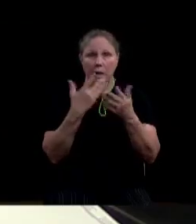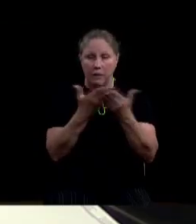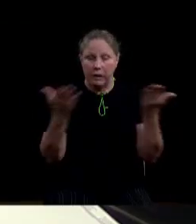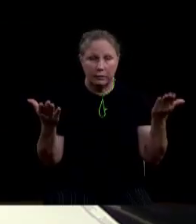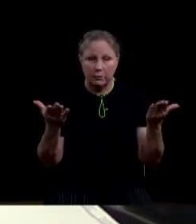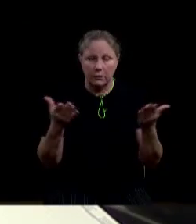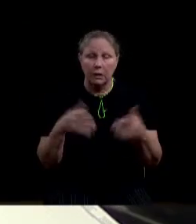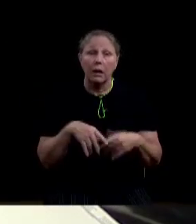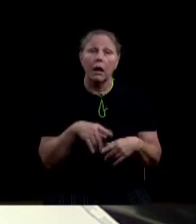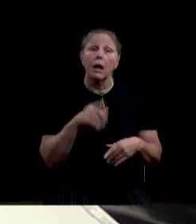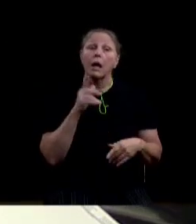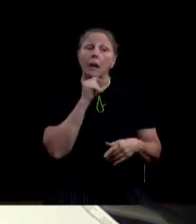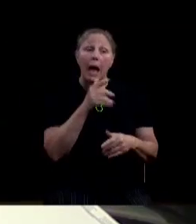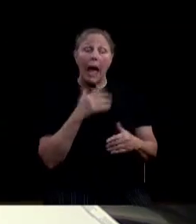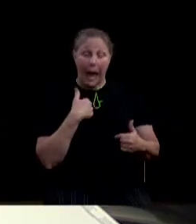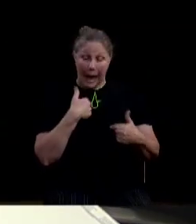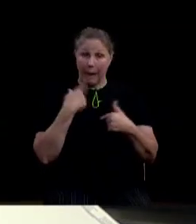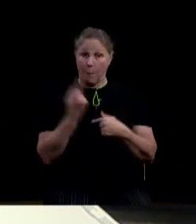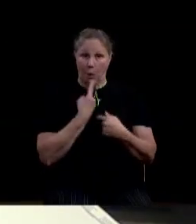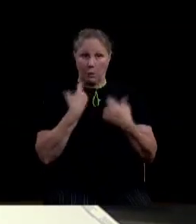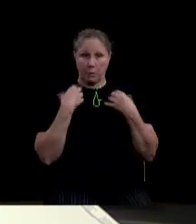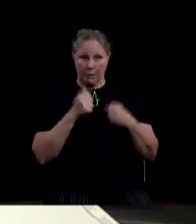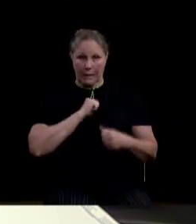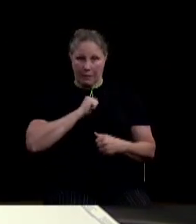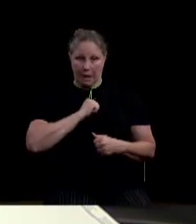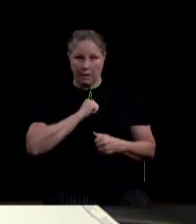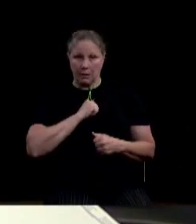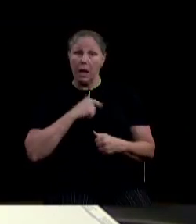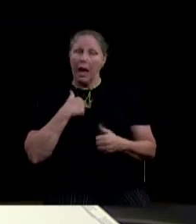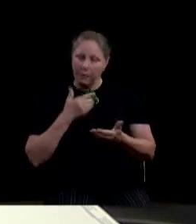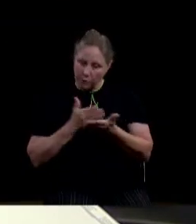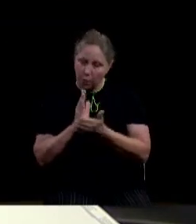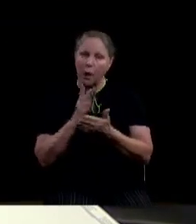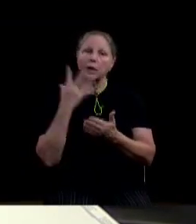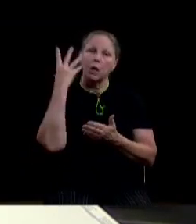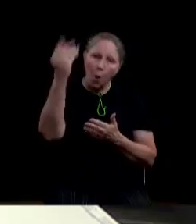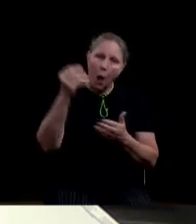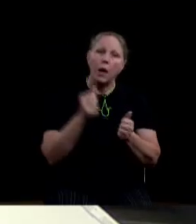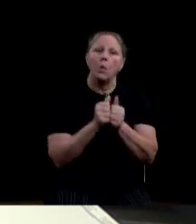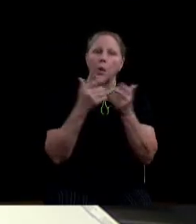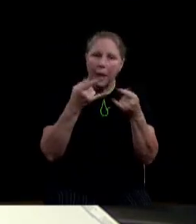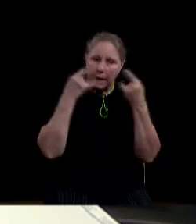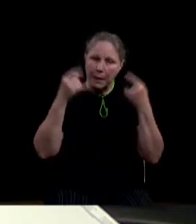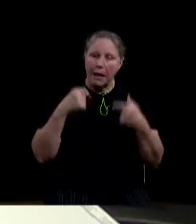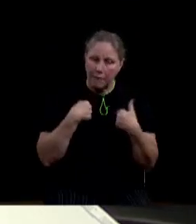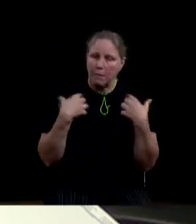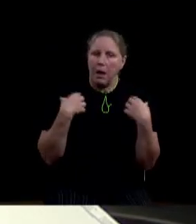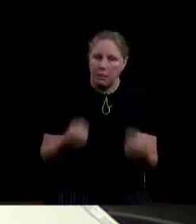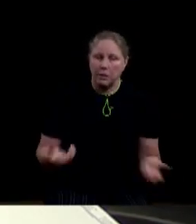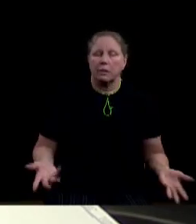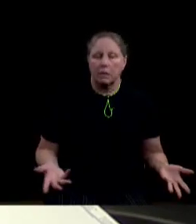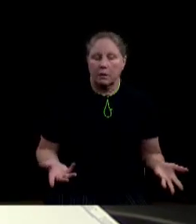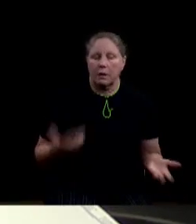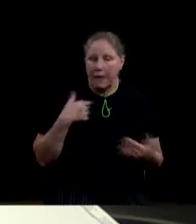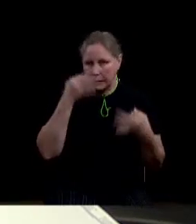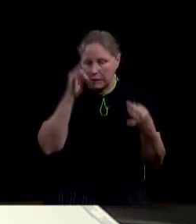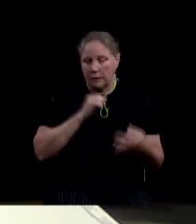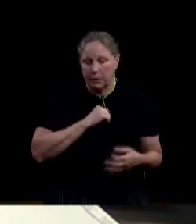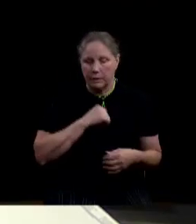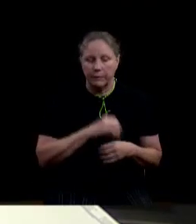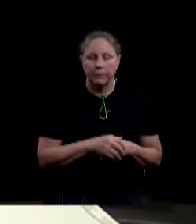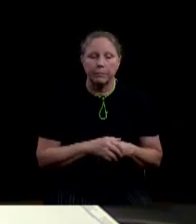is our right to be in public without a mask if we choose. First, contact tracing,